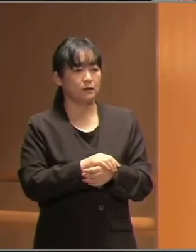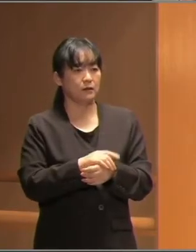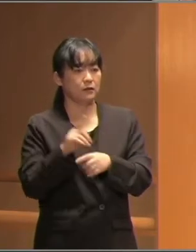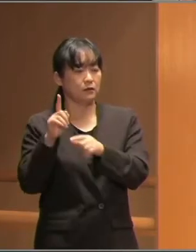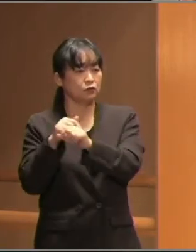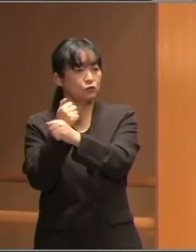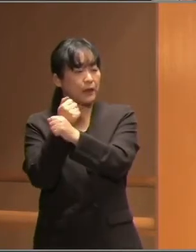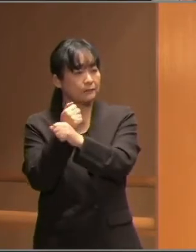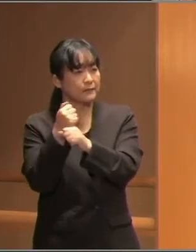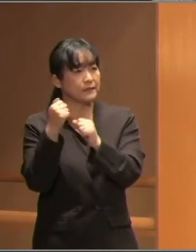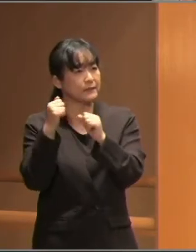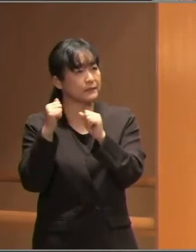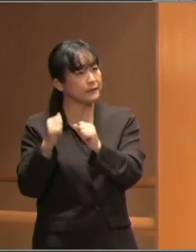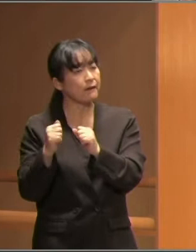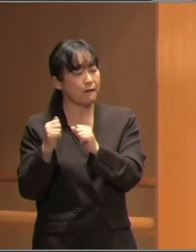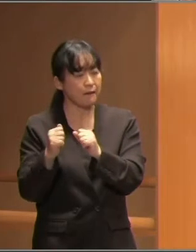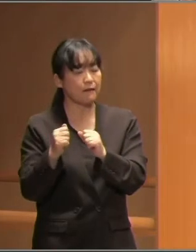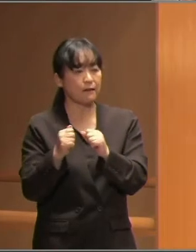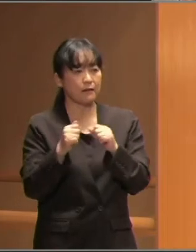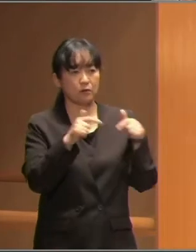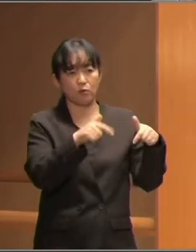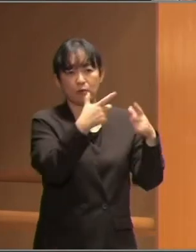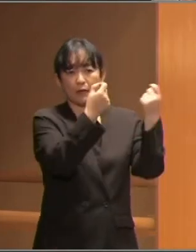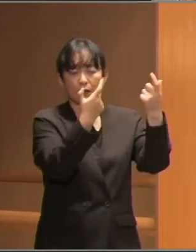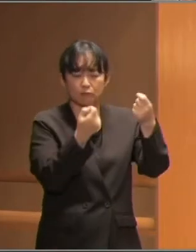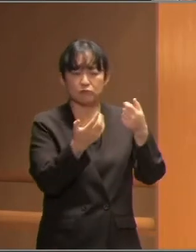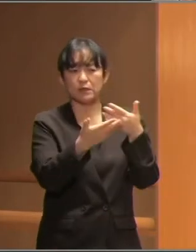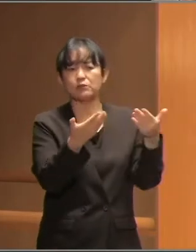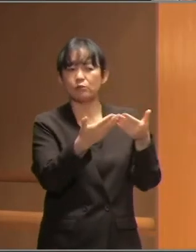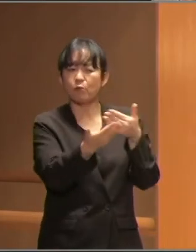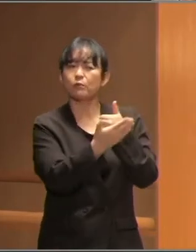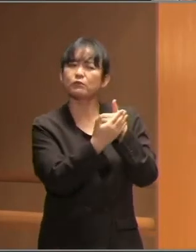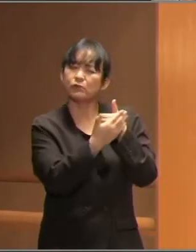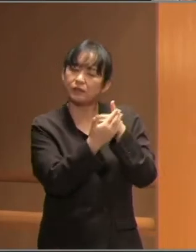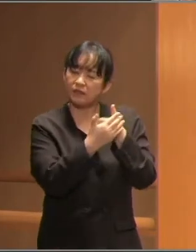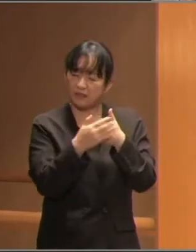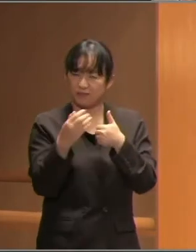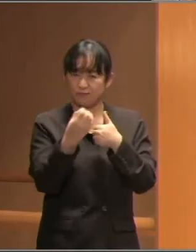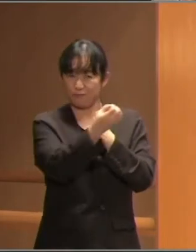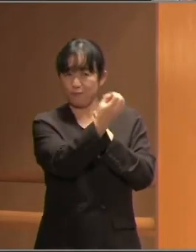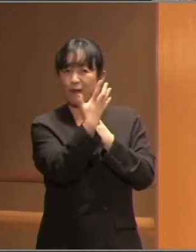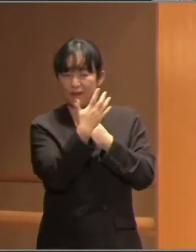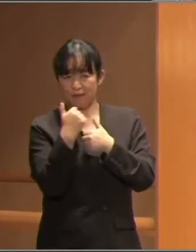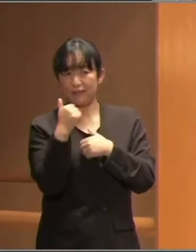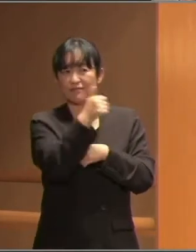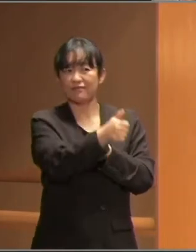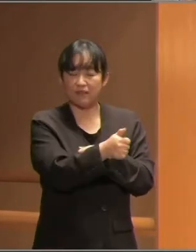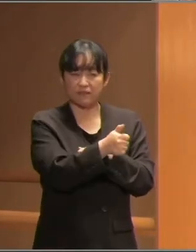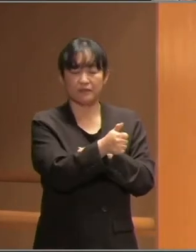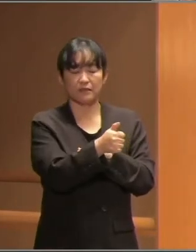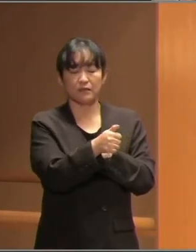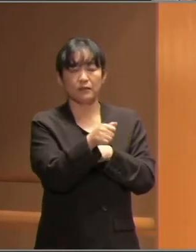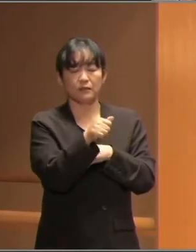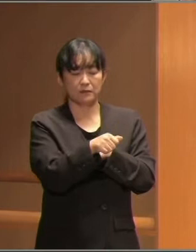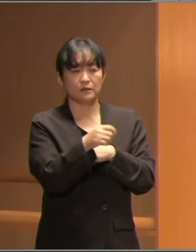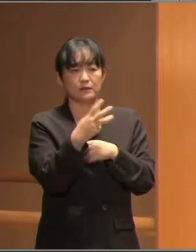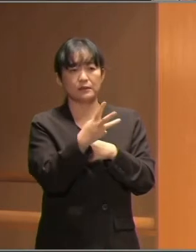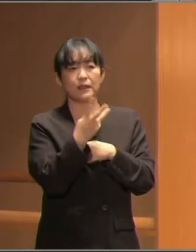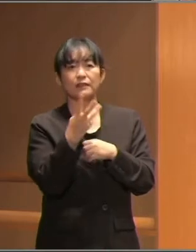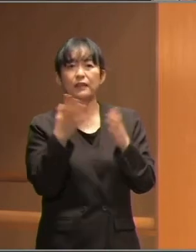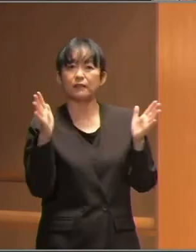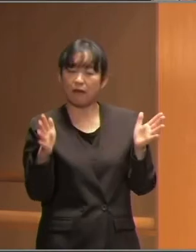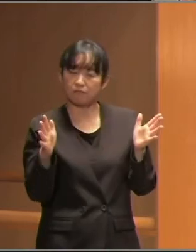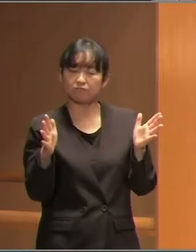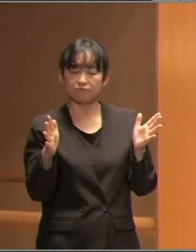2016, I was in the Central Lab, but I also received the offer for working for Kyoto